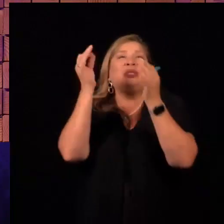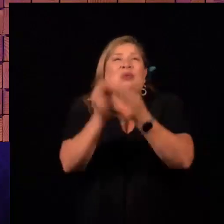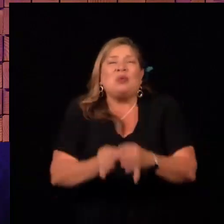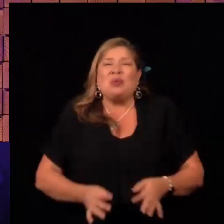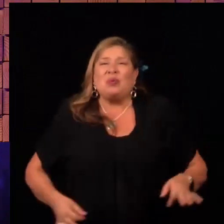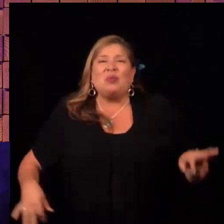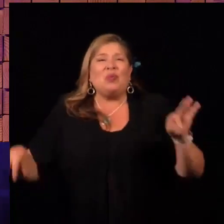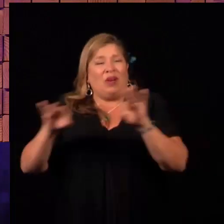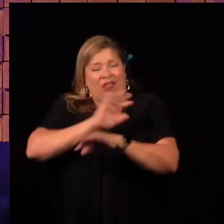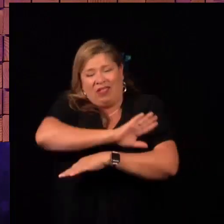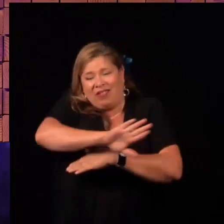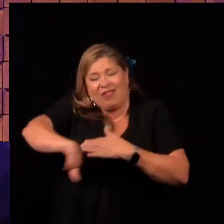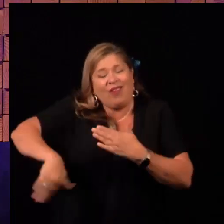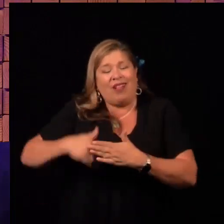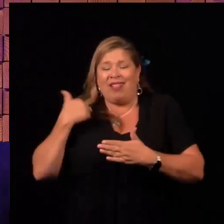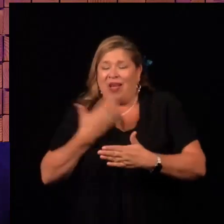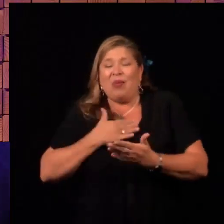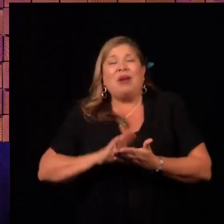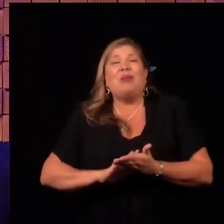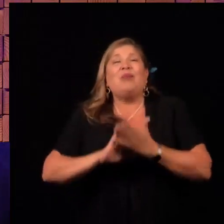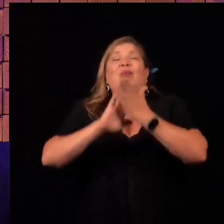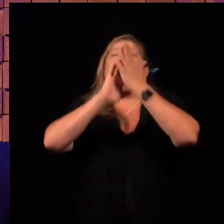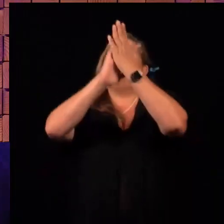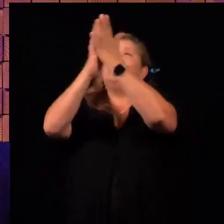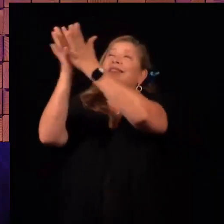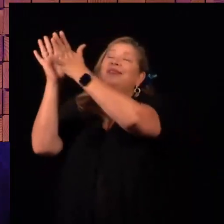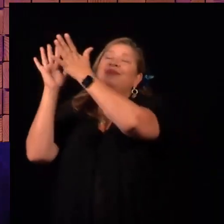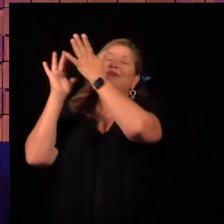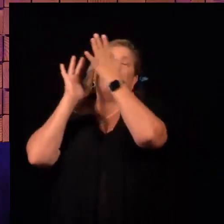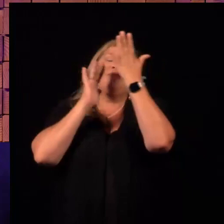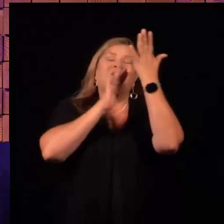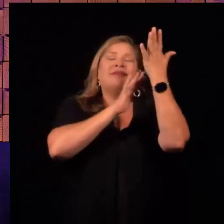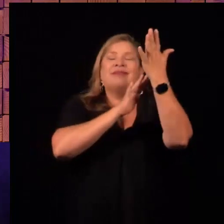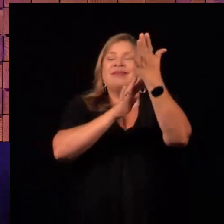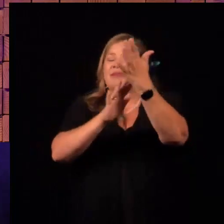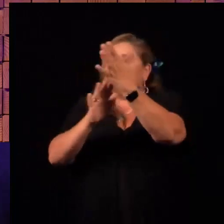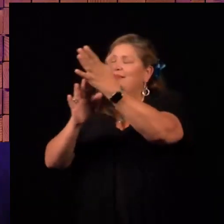Worthy of all the praise we could ever bring.